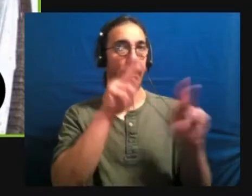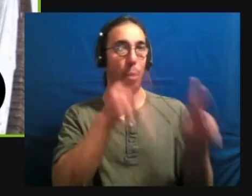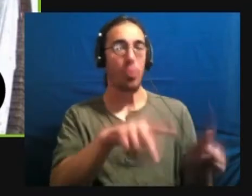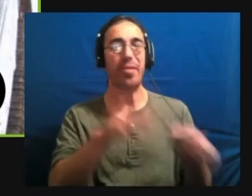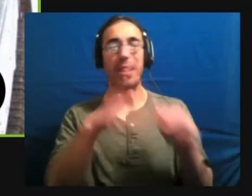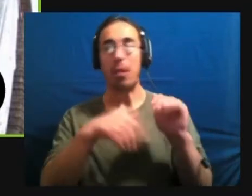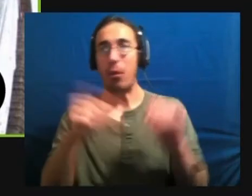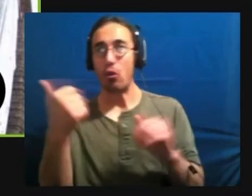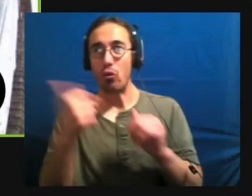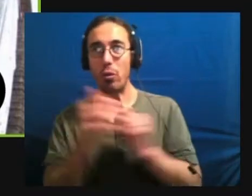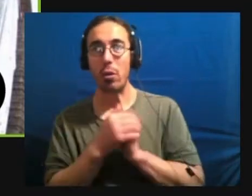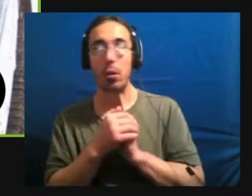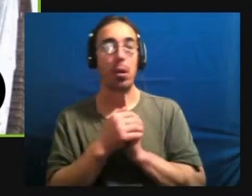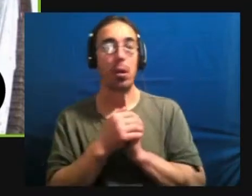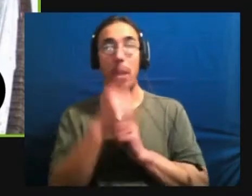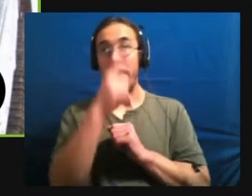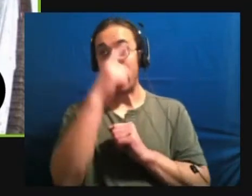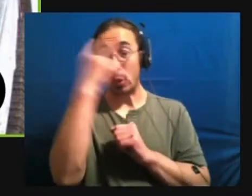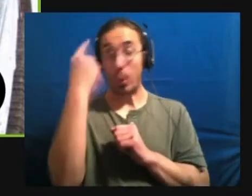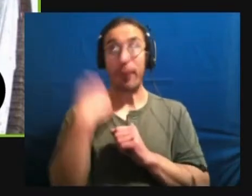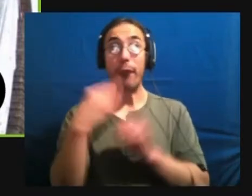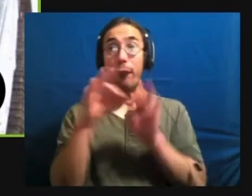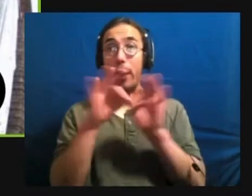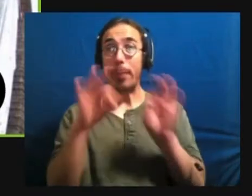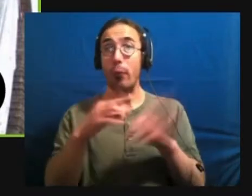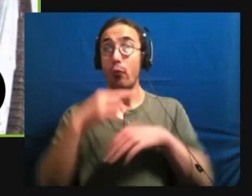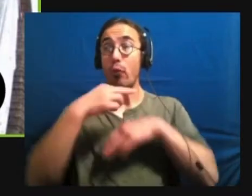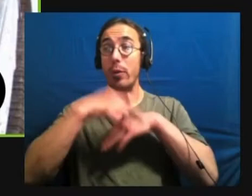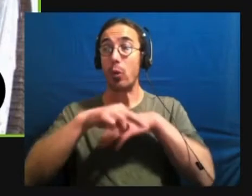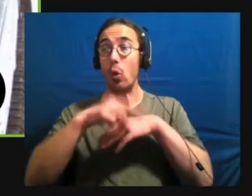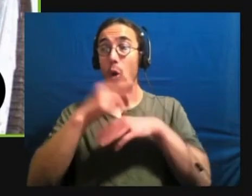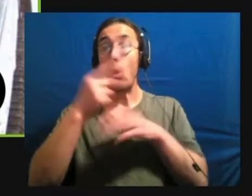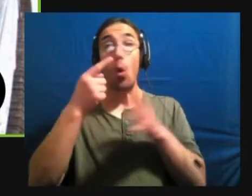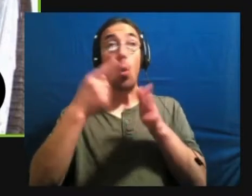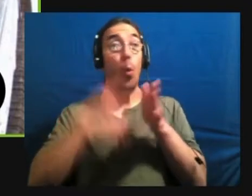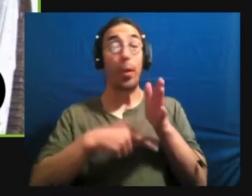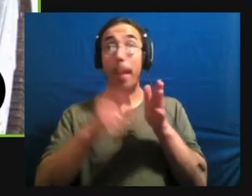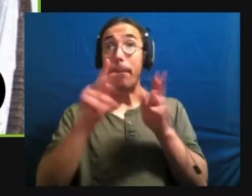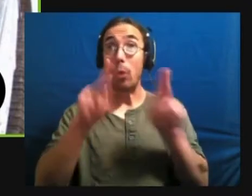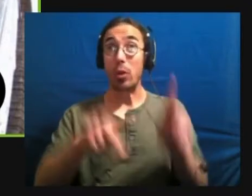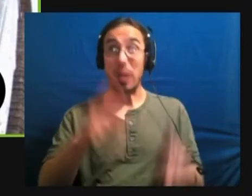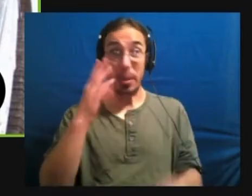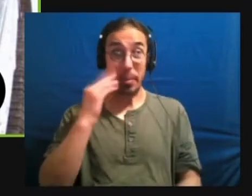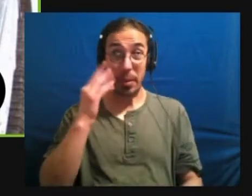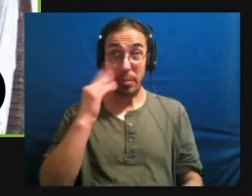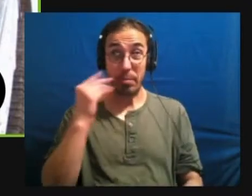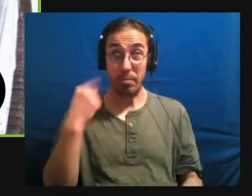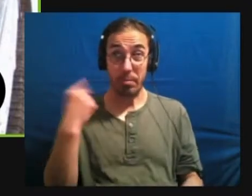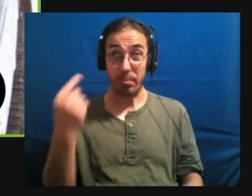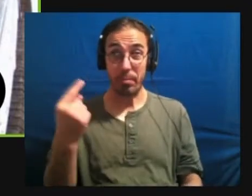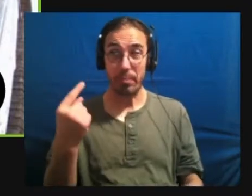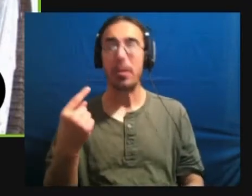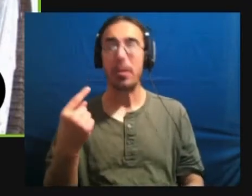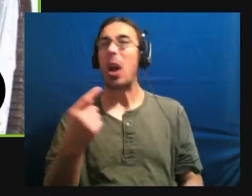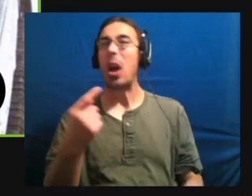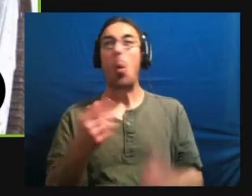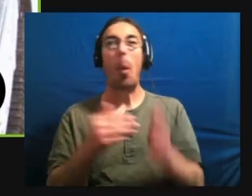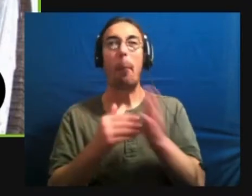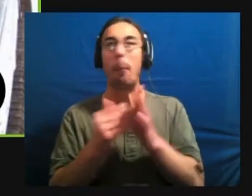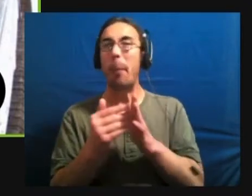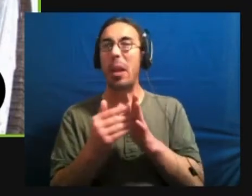because you have a frame of reference of what this person might be going through in a millisecond after